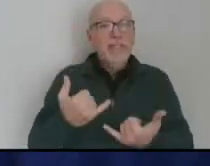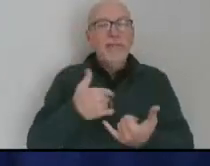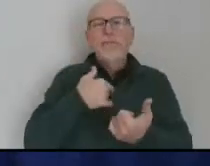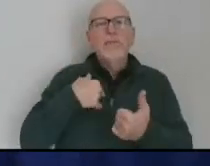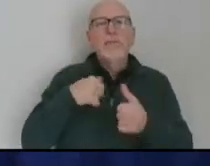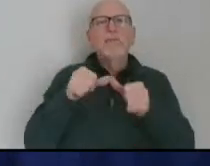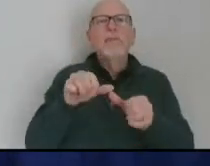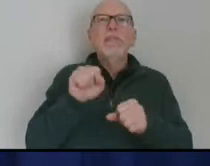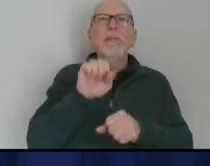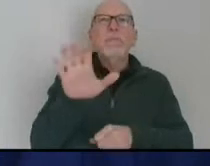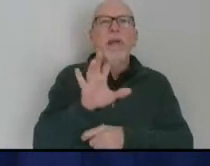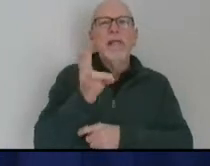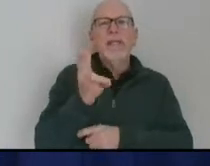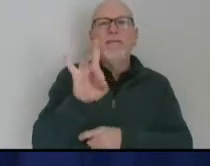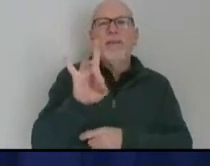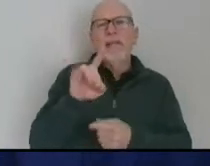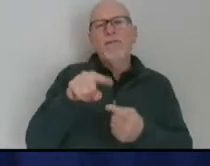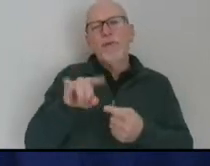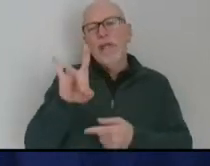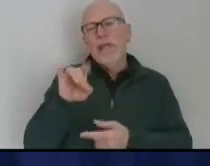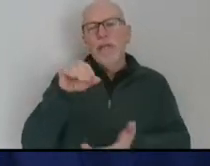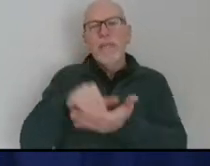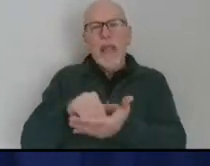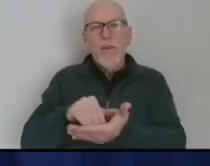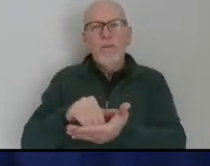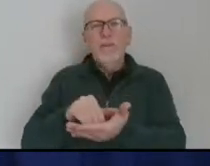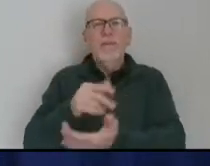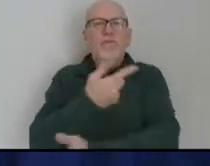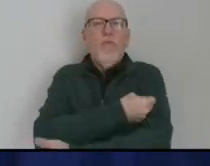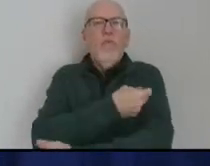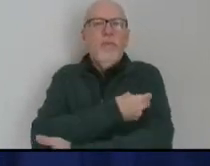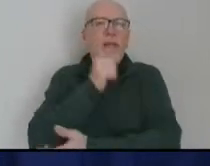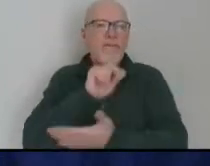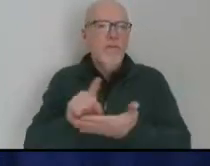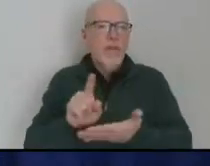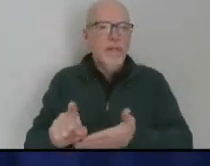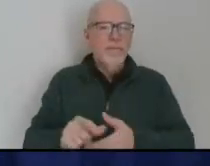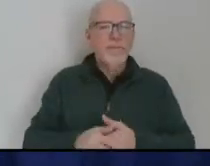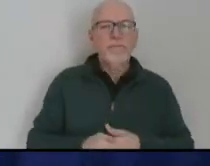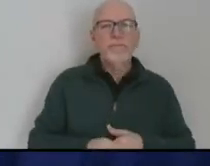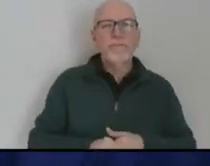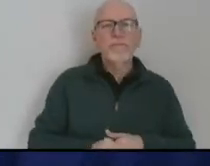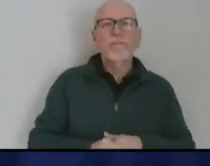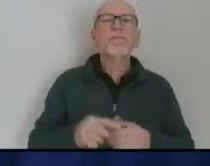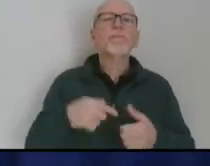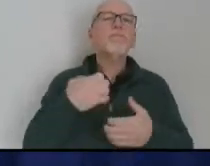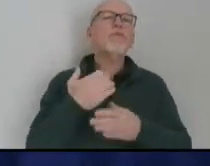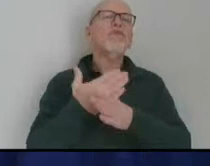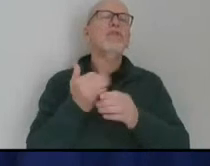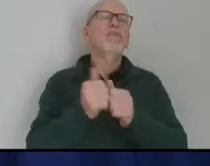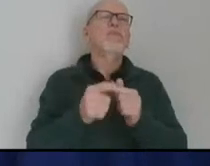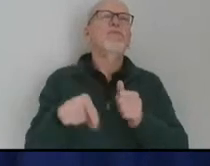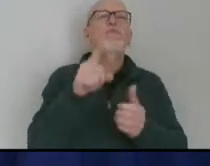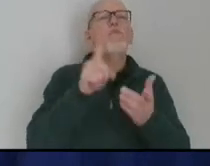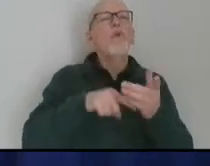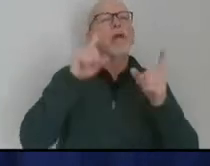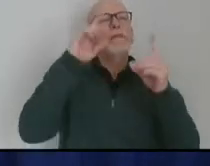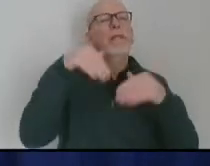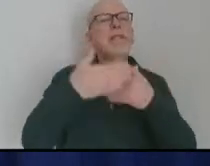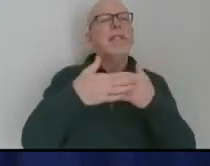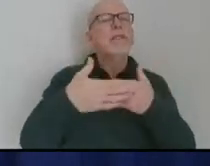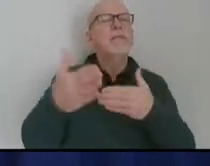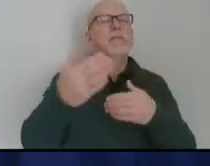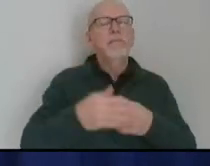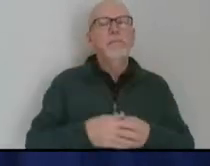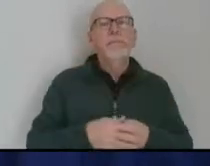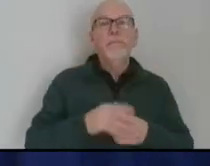about 78,000 to 80,000 doses weekly. I did want to share with you what to expect next. When we